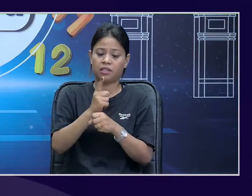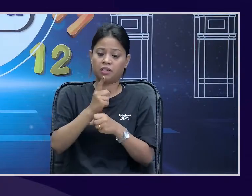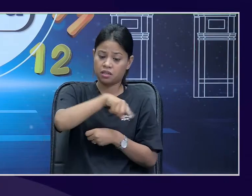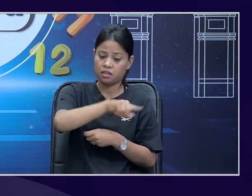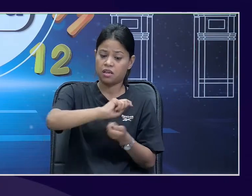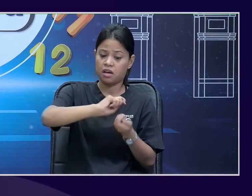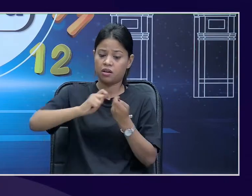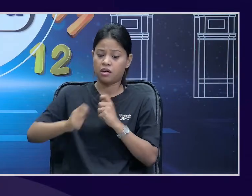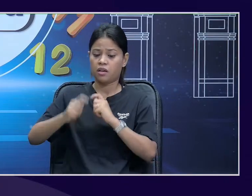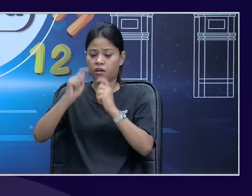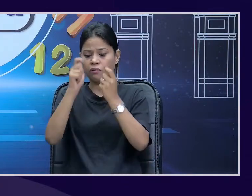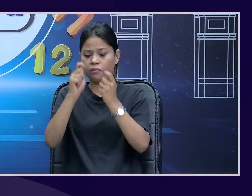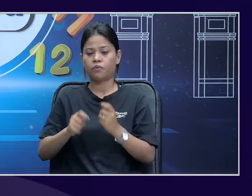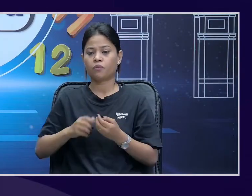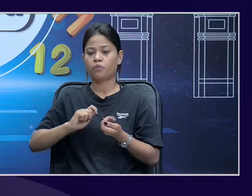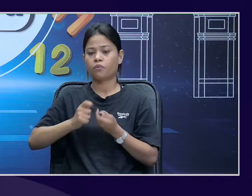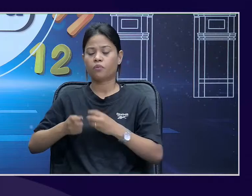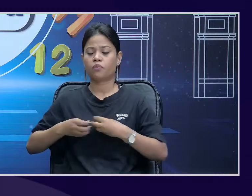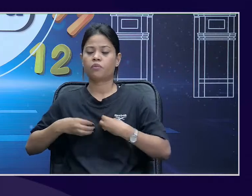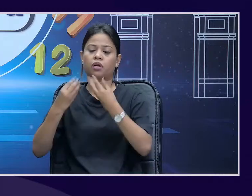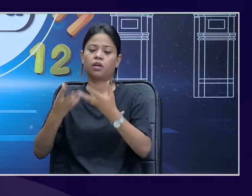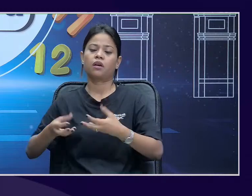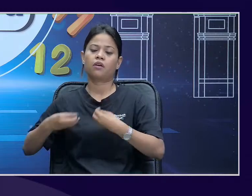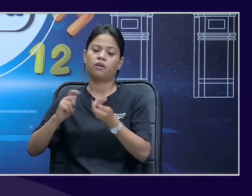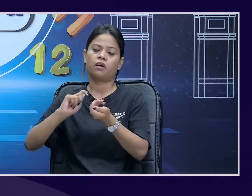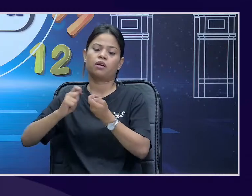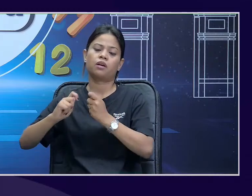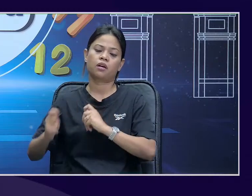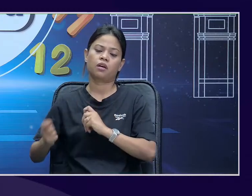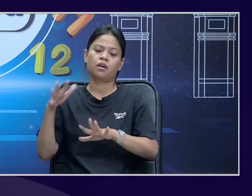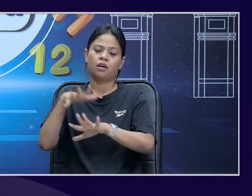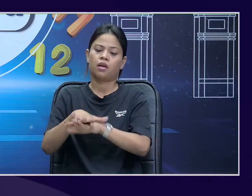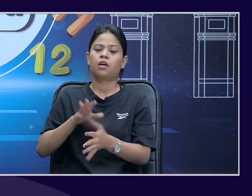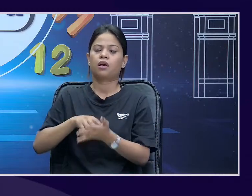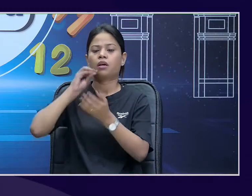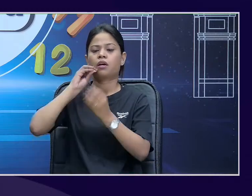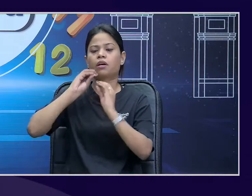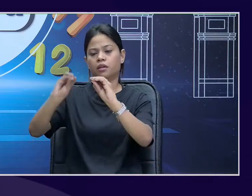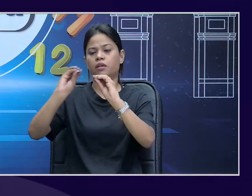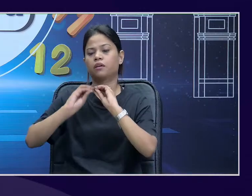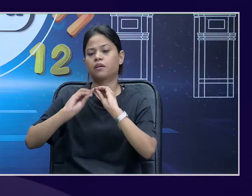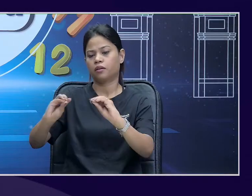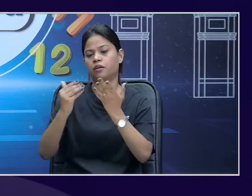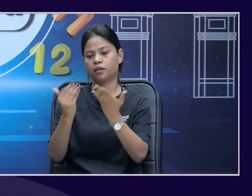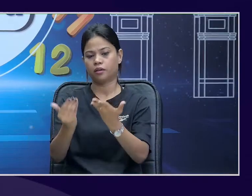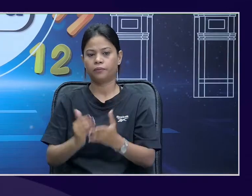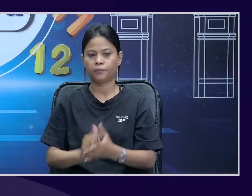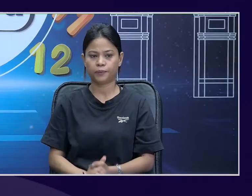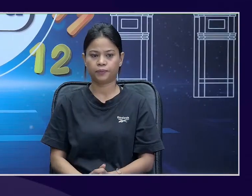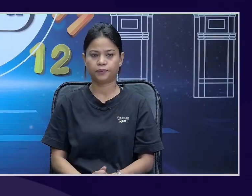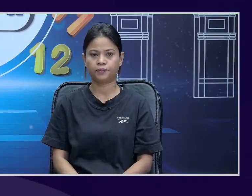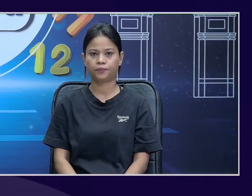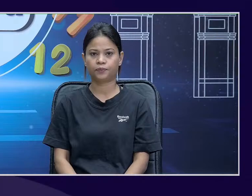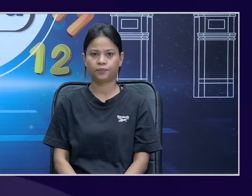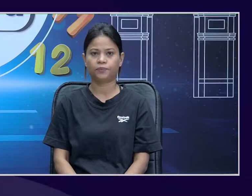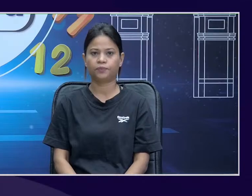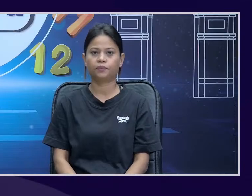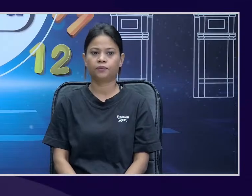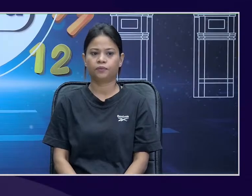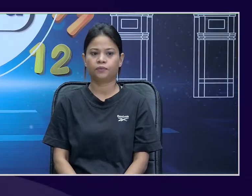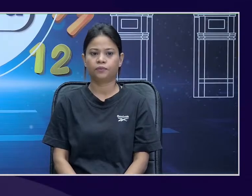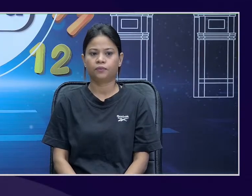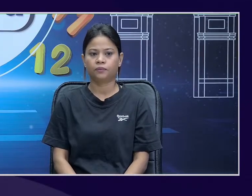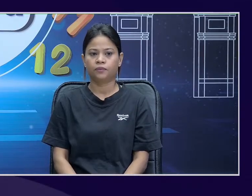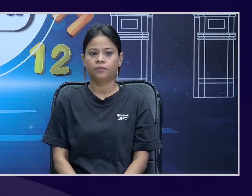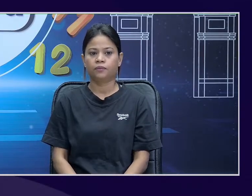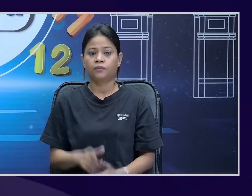grasp things. They may grasp a little slower than the other. So that is why we have taken efforts to put so one